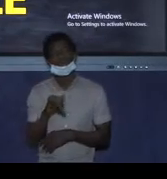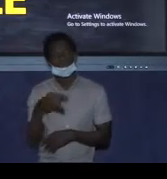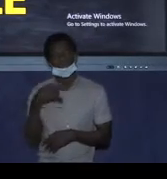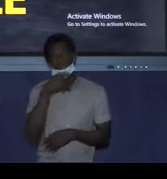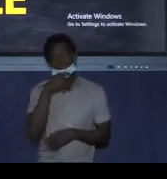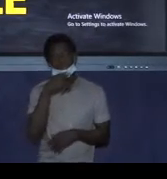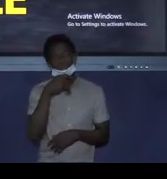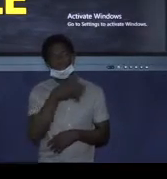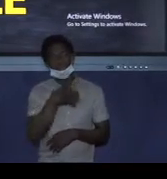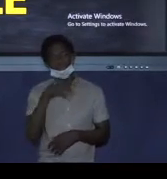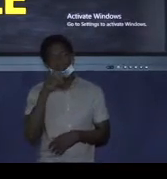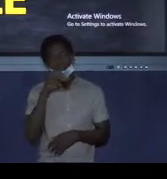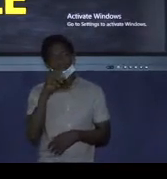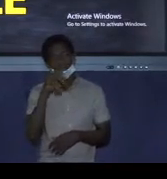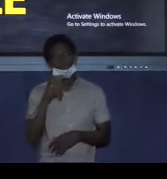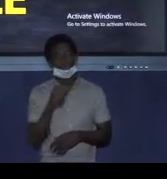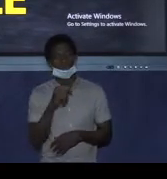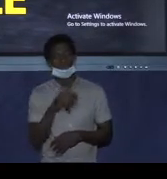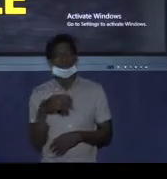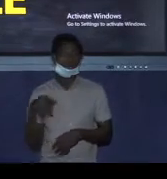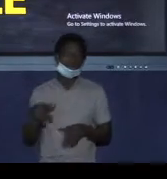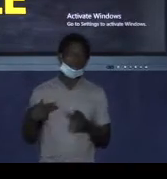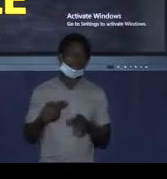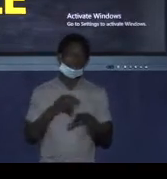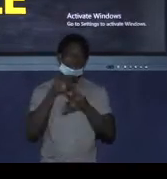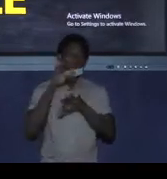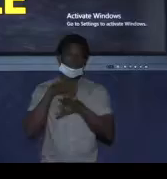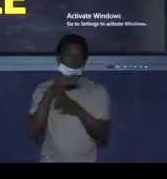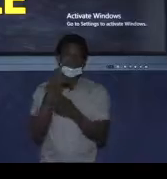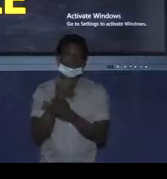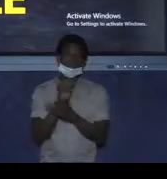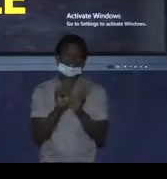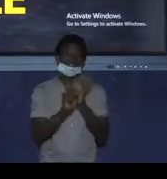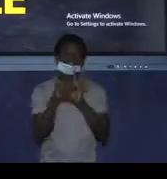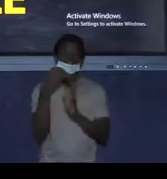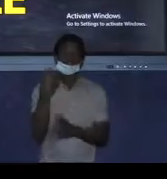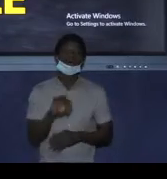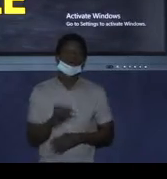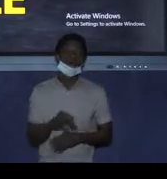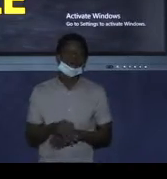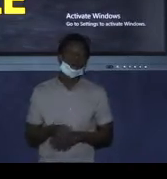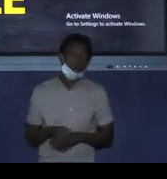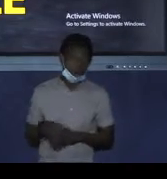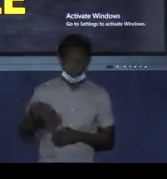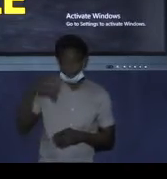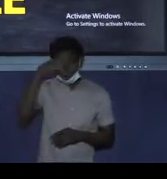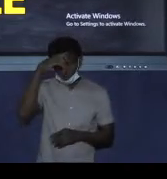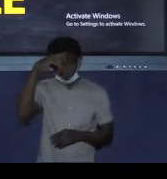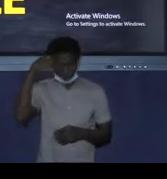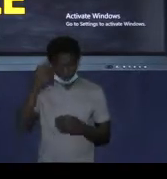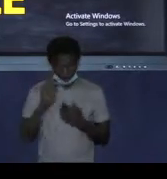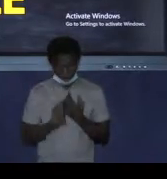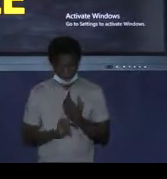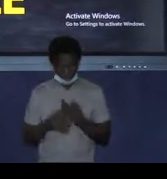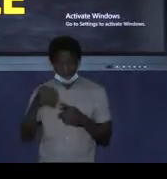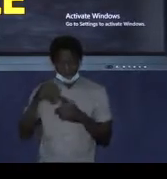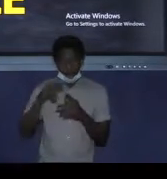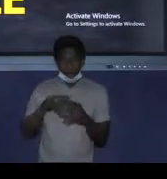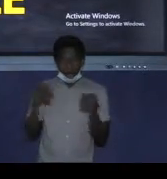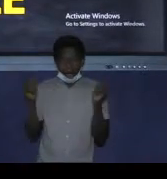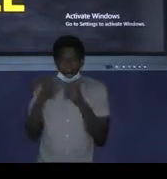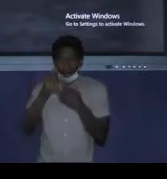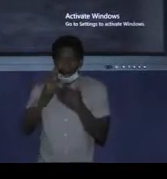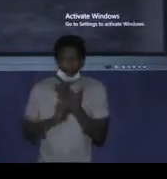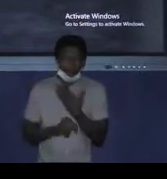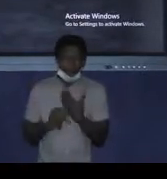dry and wet bulb thermometer. Let's look at the unit and symbols of temperature scale. Unit and